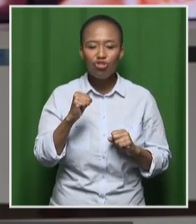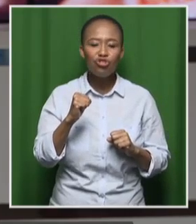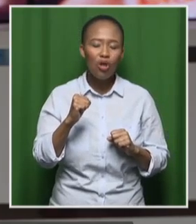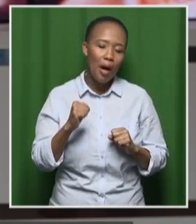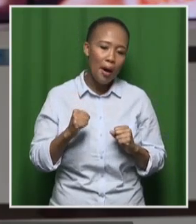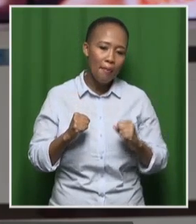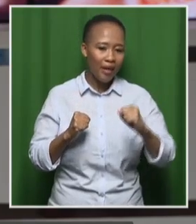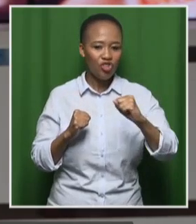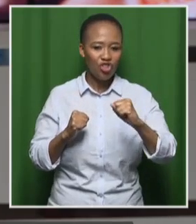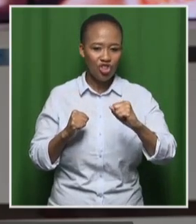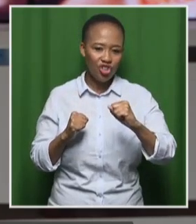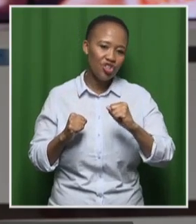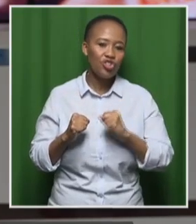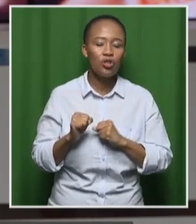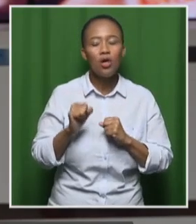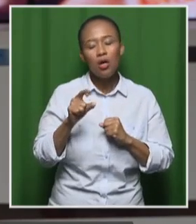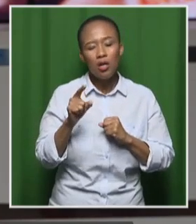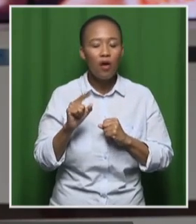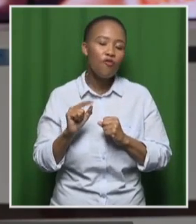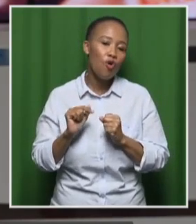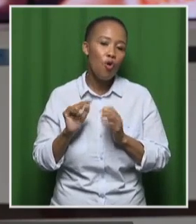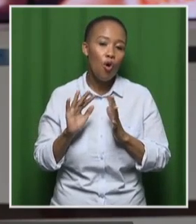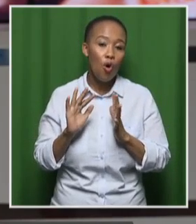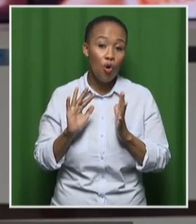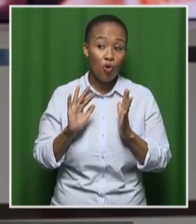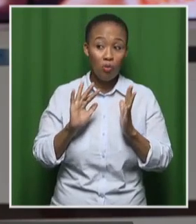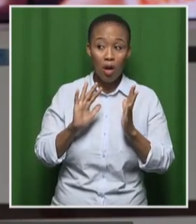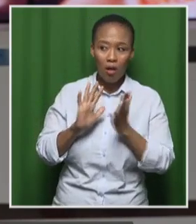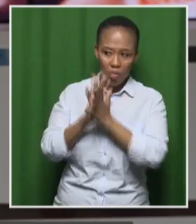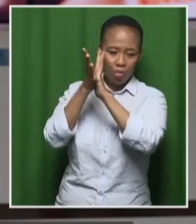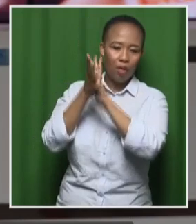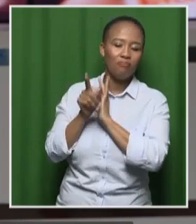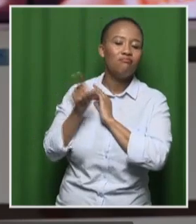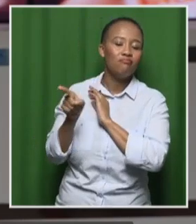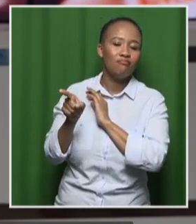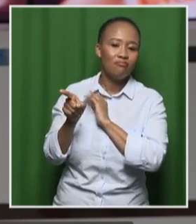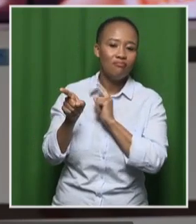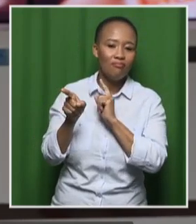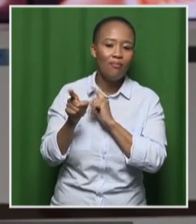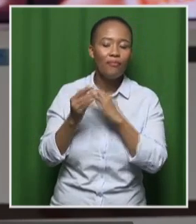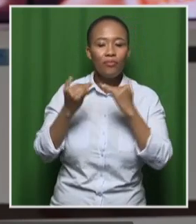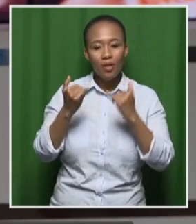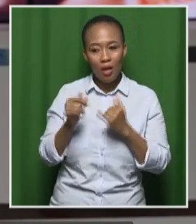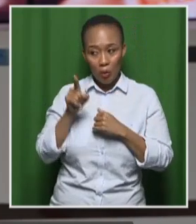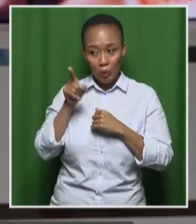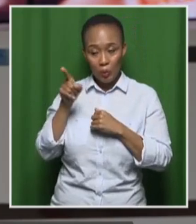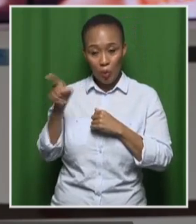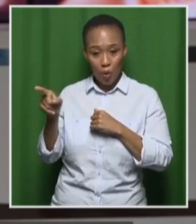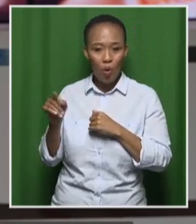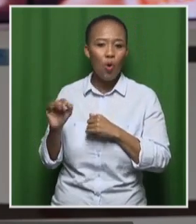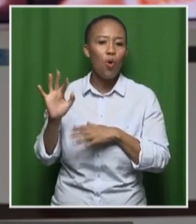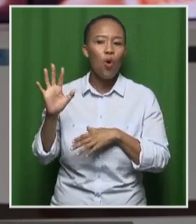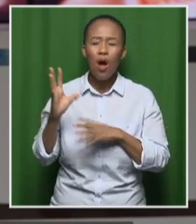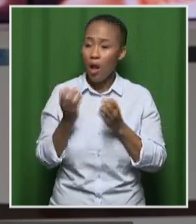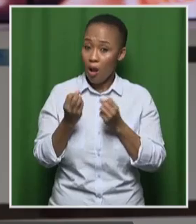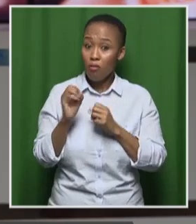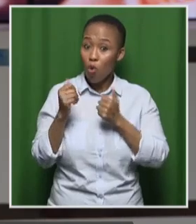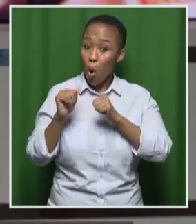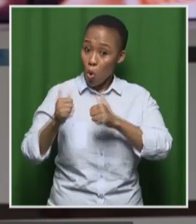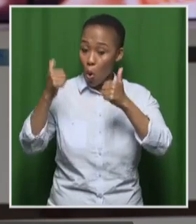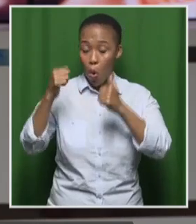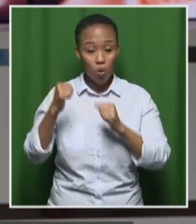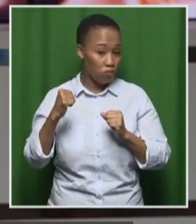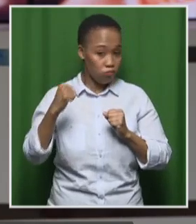were doing more damage than Curiel. And even though Curiel was out volleying us with regards to throwing a lot of shots and throwing a